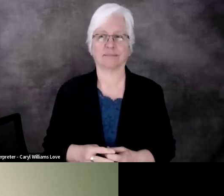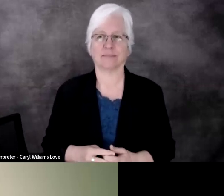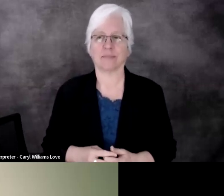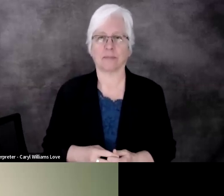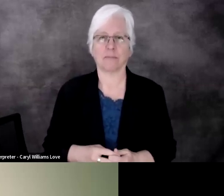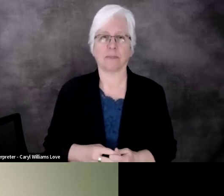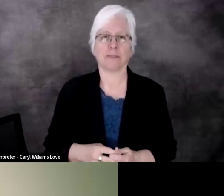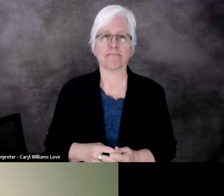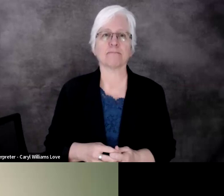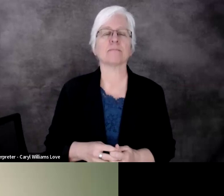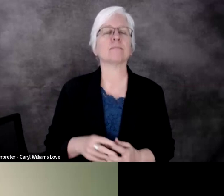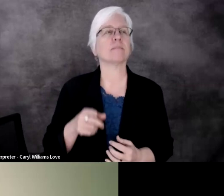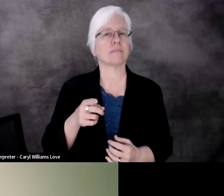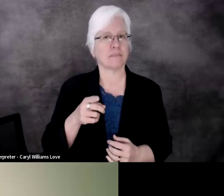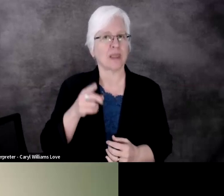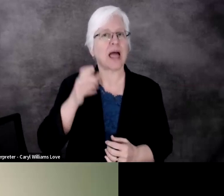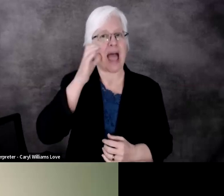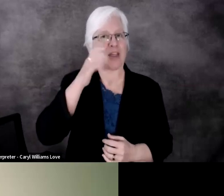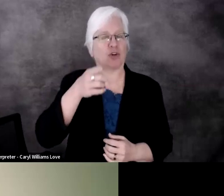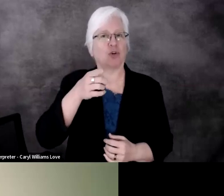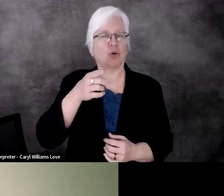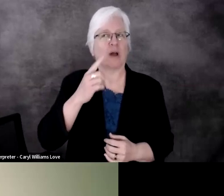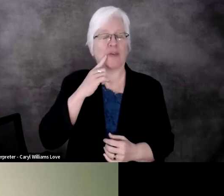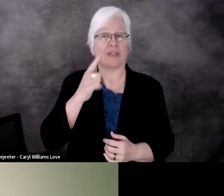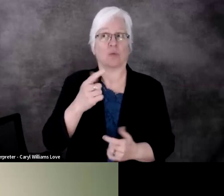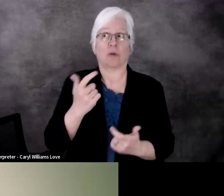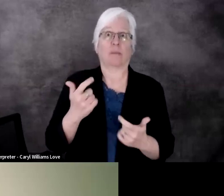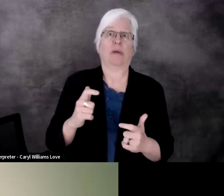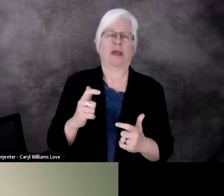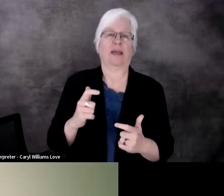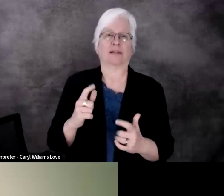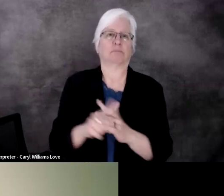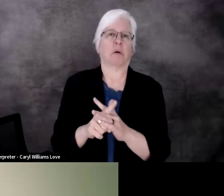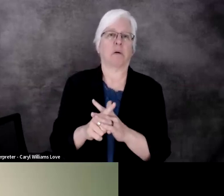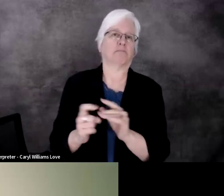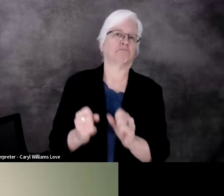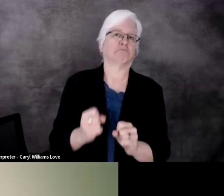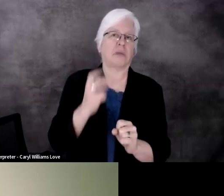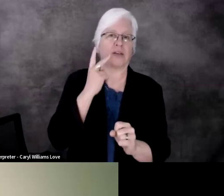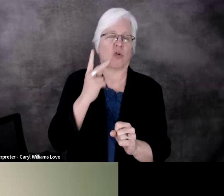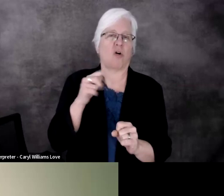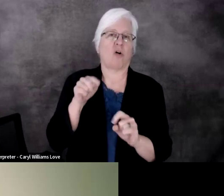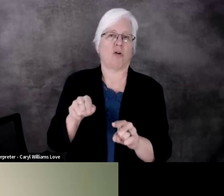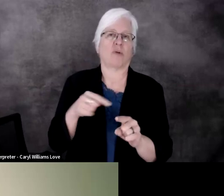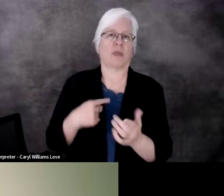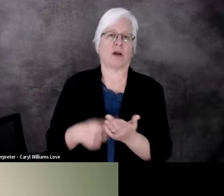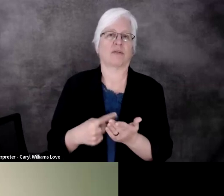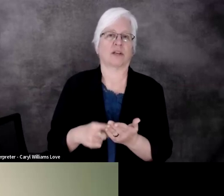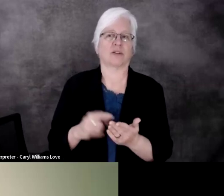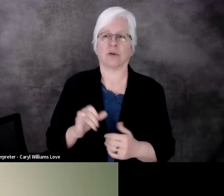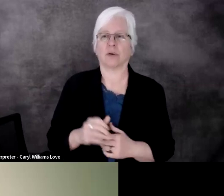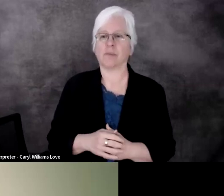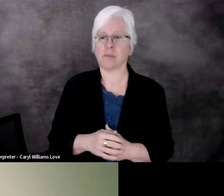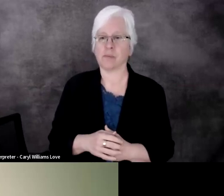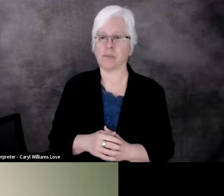I hear you, Kristen. I think that's one of the biggest things that's come out of the conversation today. I also saw a little, I don't know if you saw it, you could see it, but Puck offered some applause. So I think